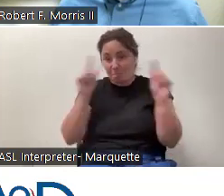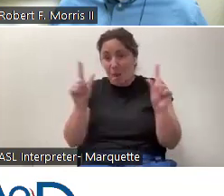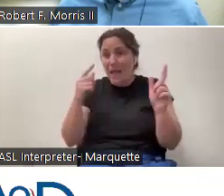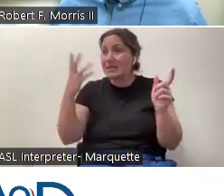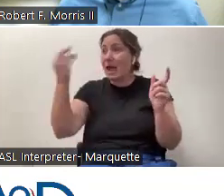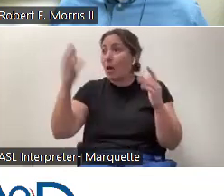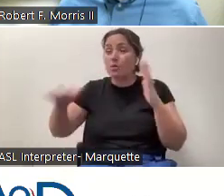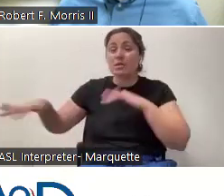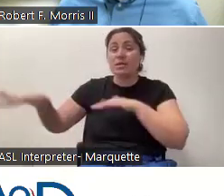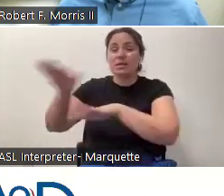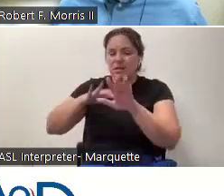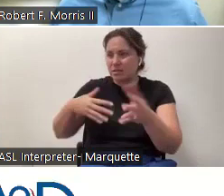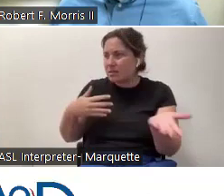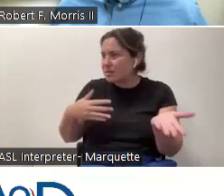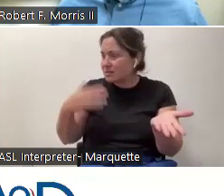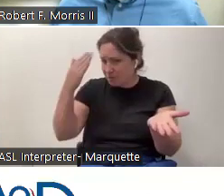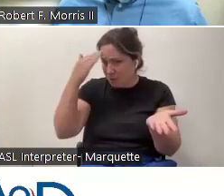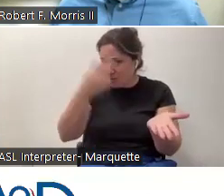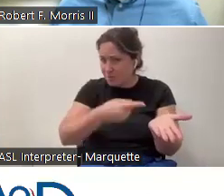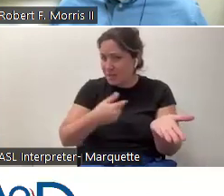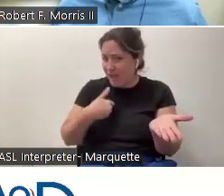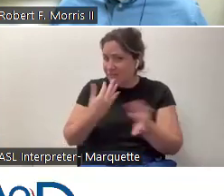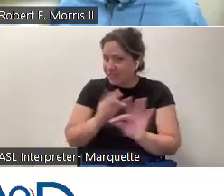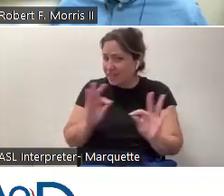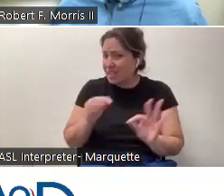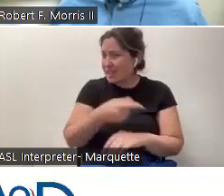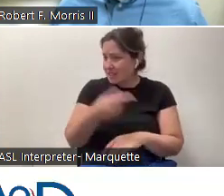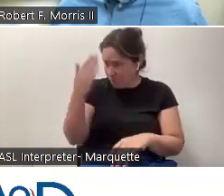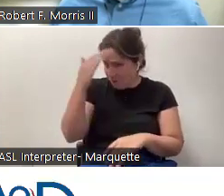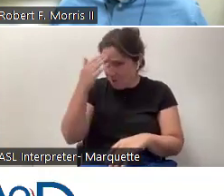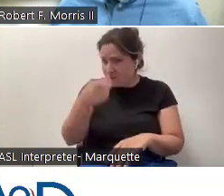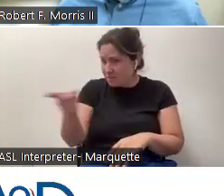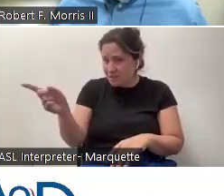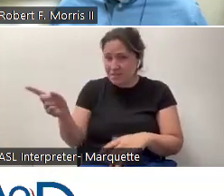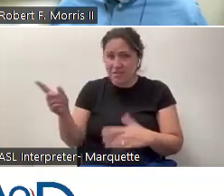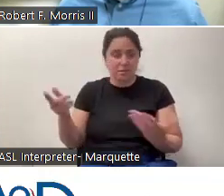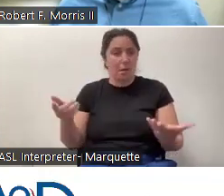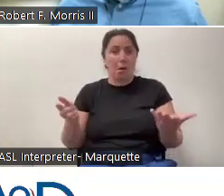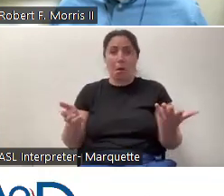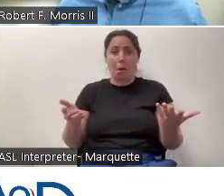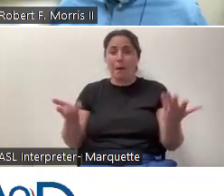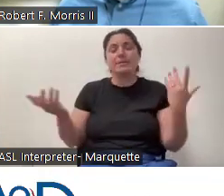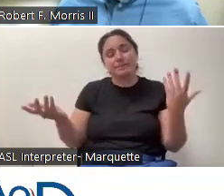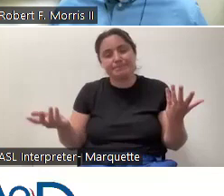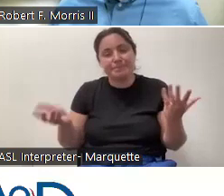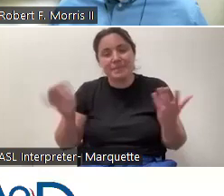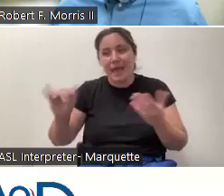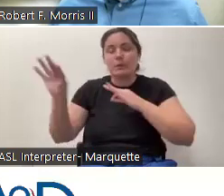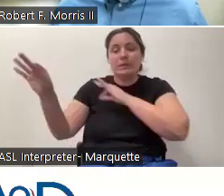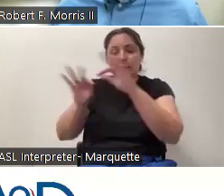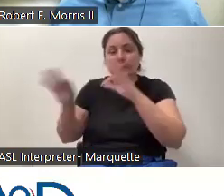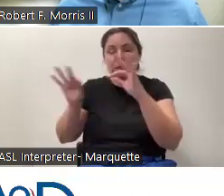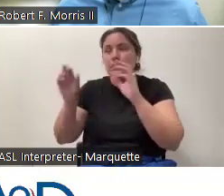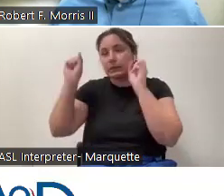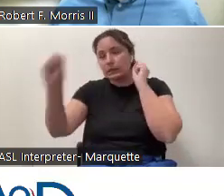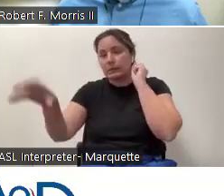how few people are aware that these free services are available to the general public for anybody who wants to work,